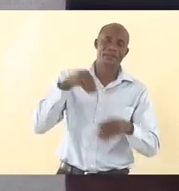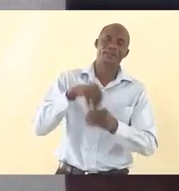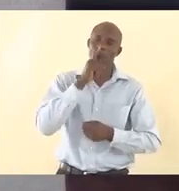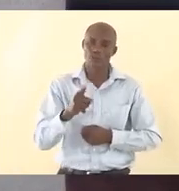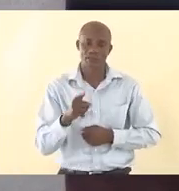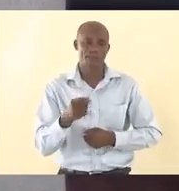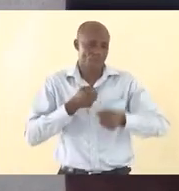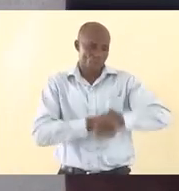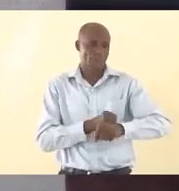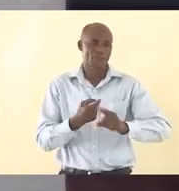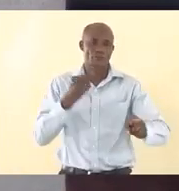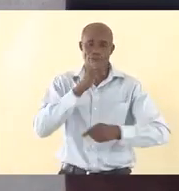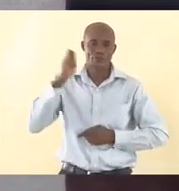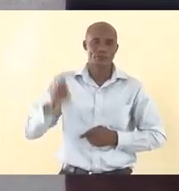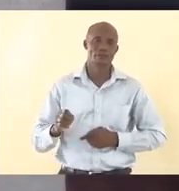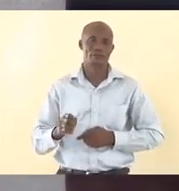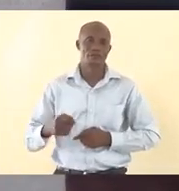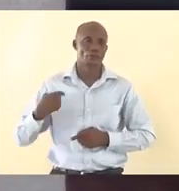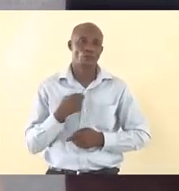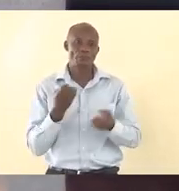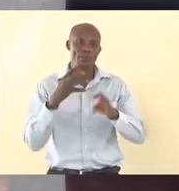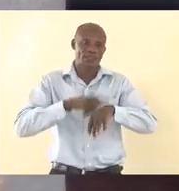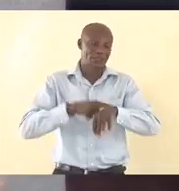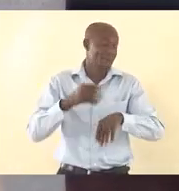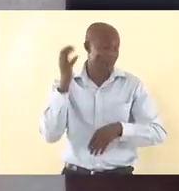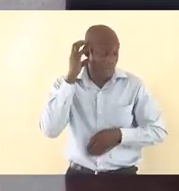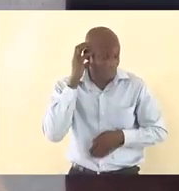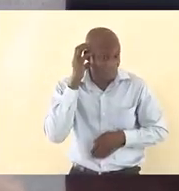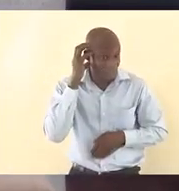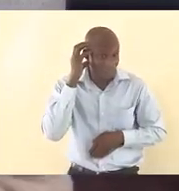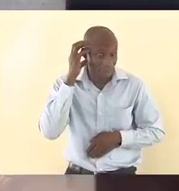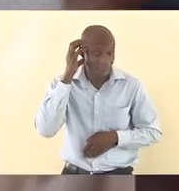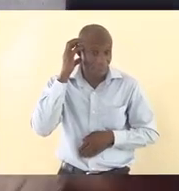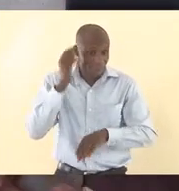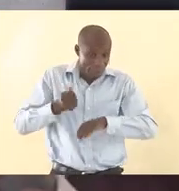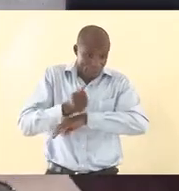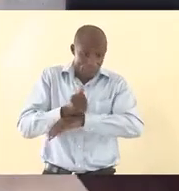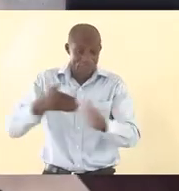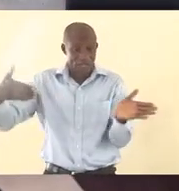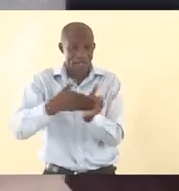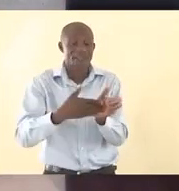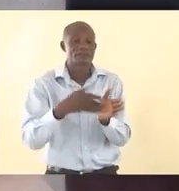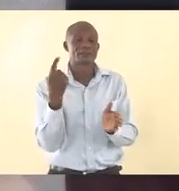one. We have often heard several accusations against the church by Christians.